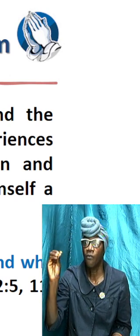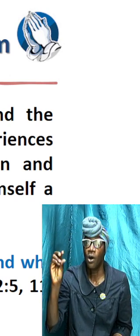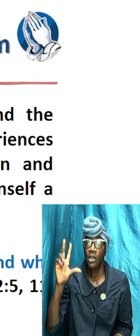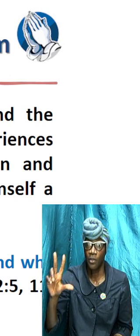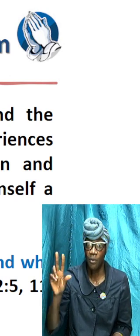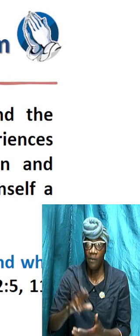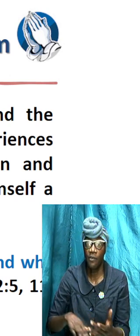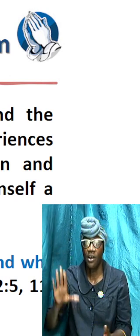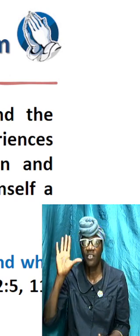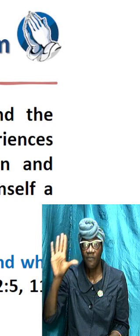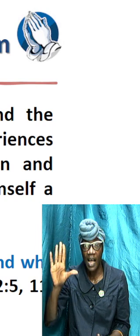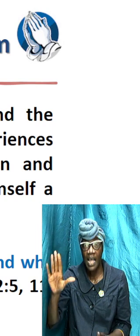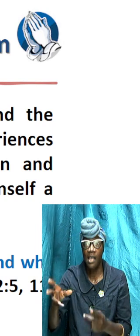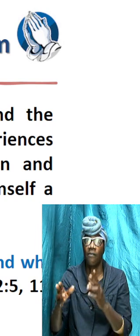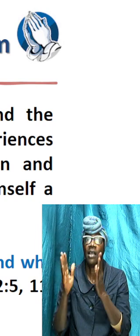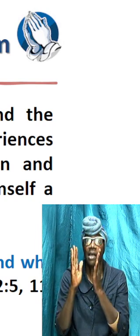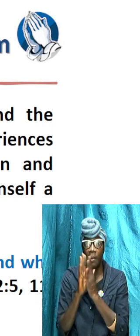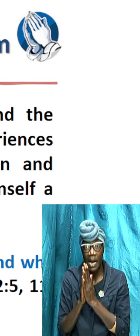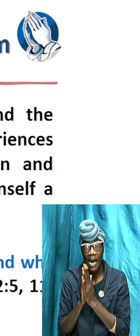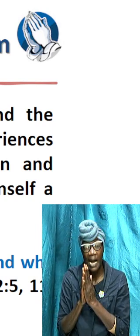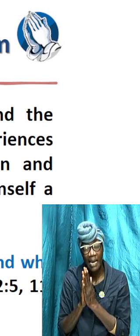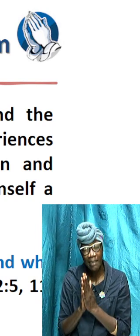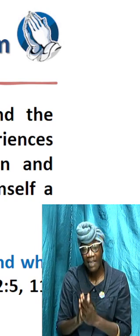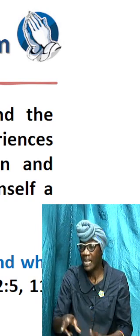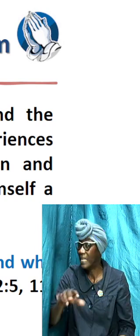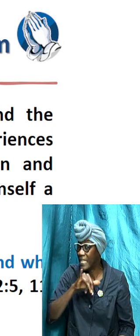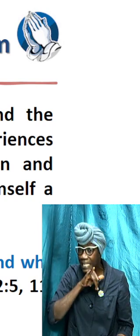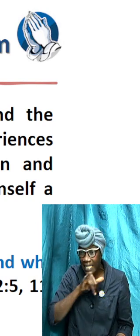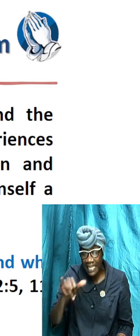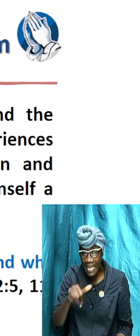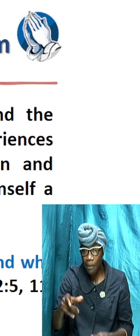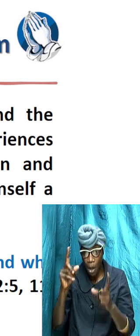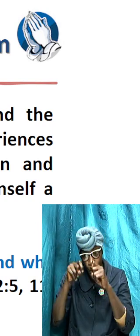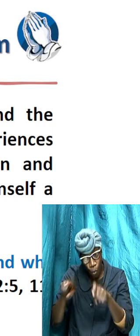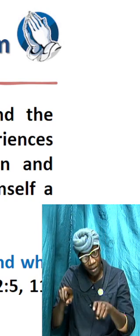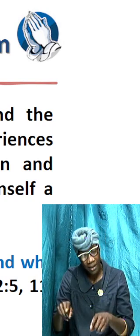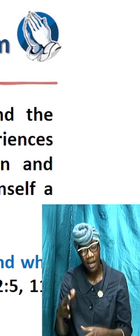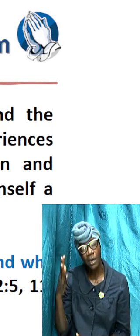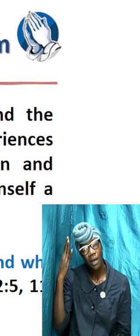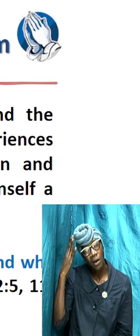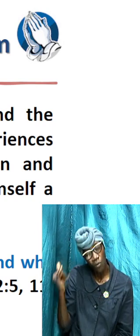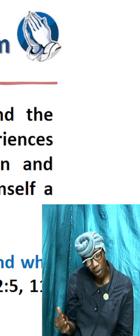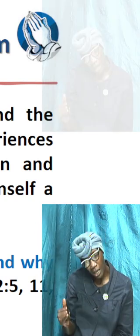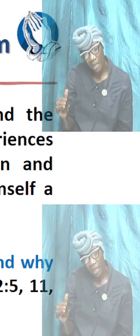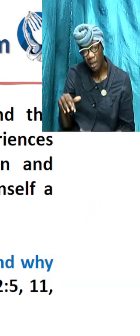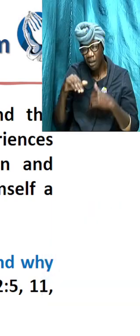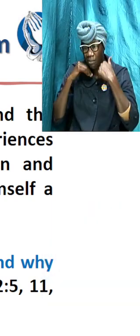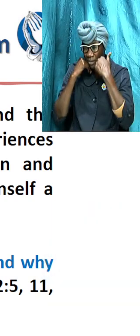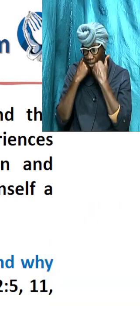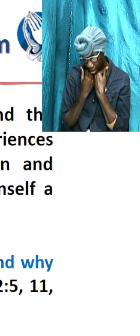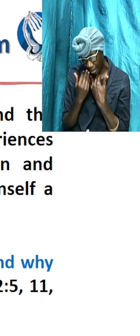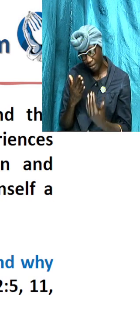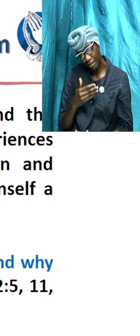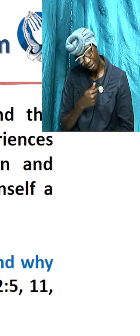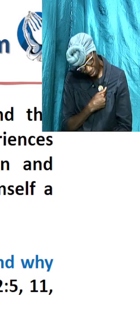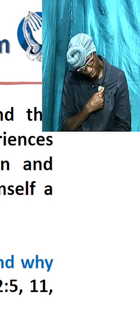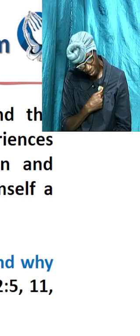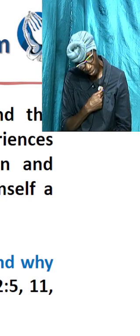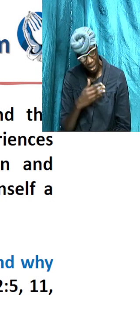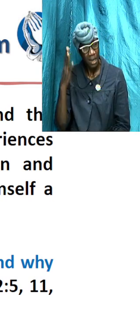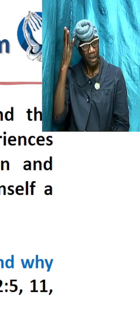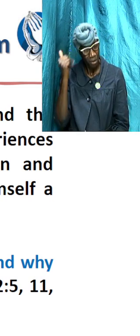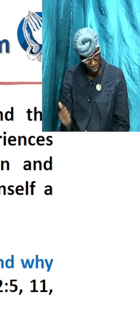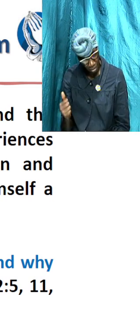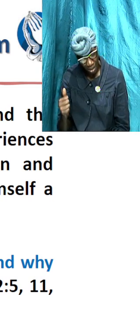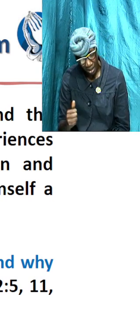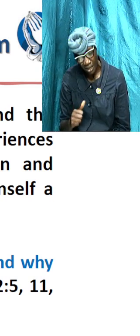him asking the same question. Why art thou cast down, O my soul? And why art thou